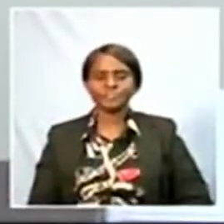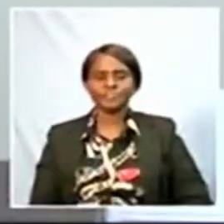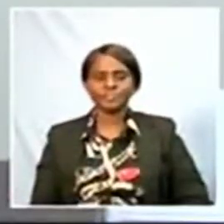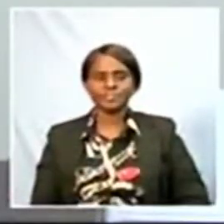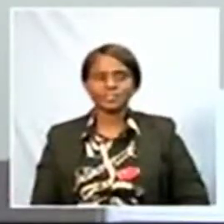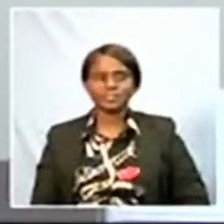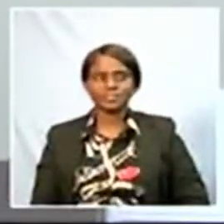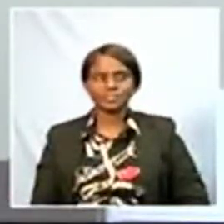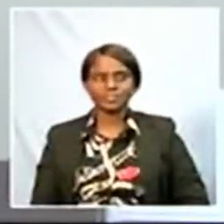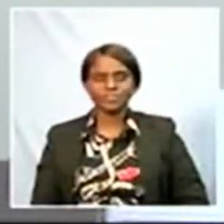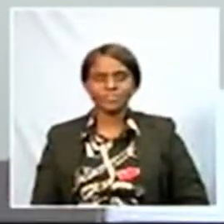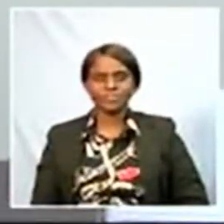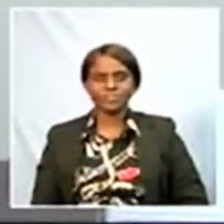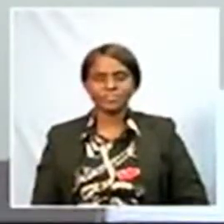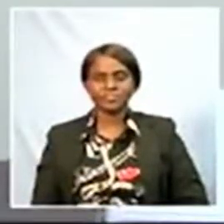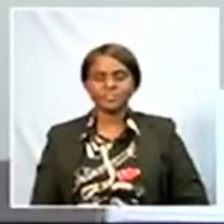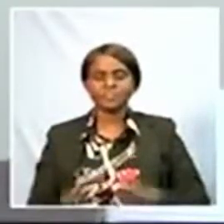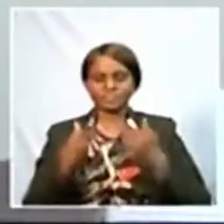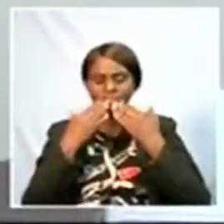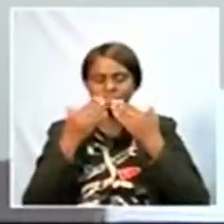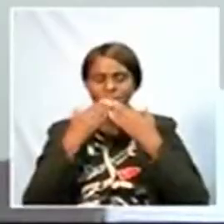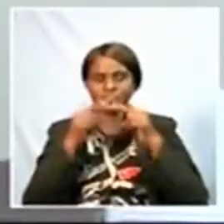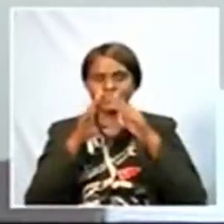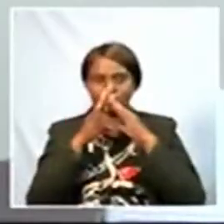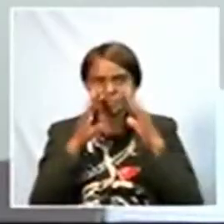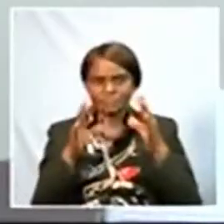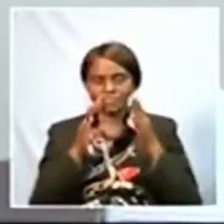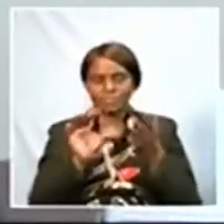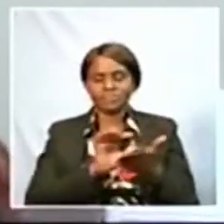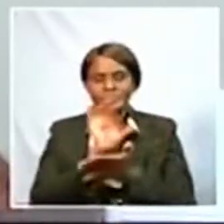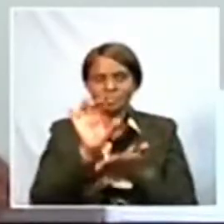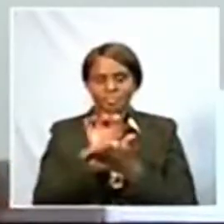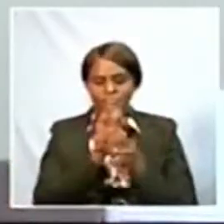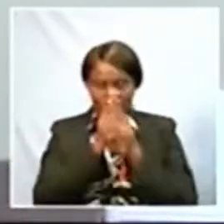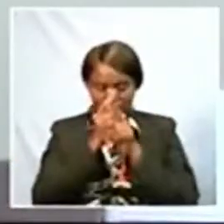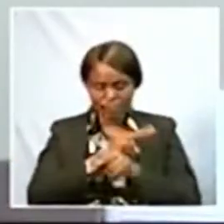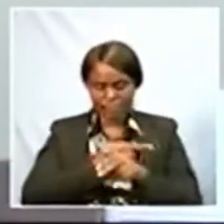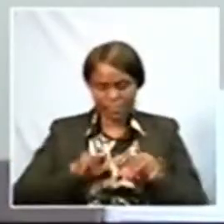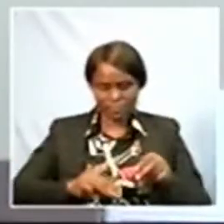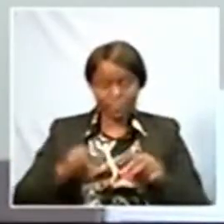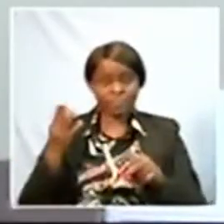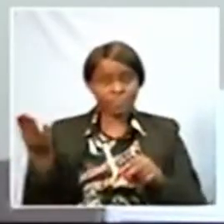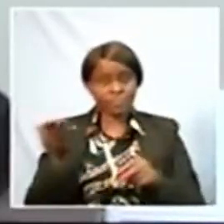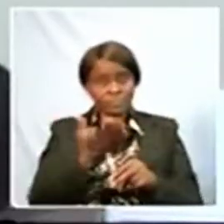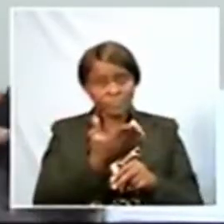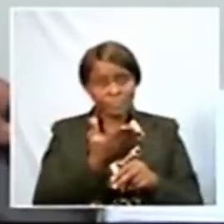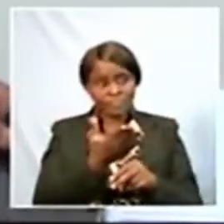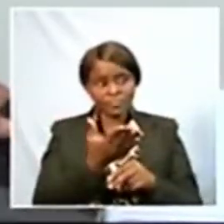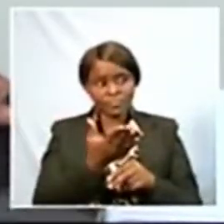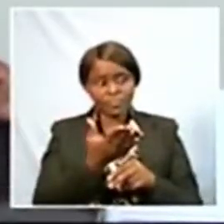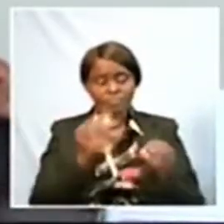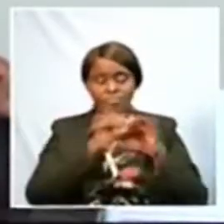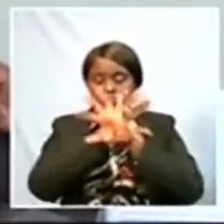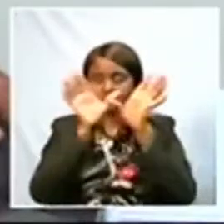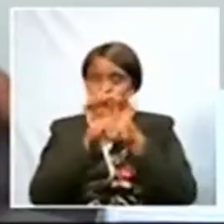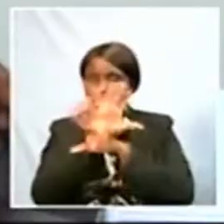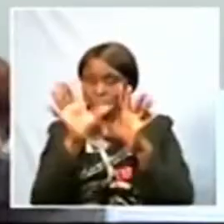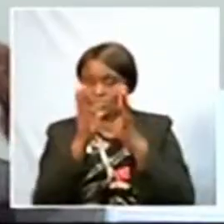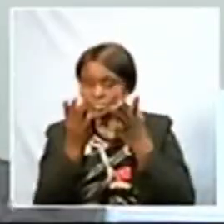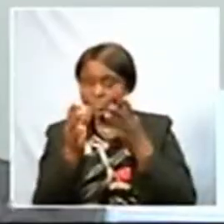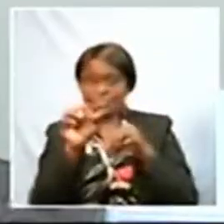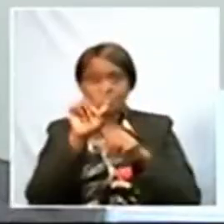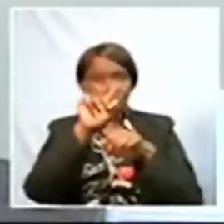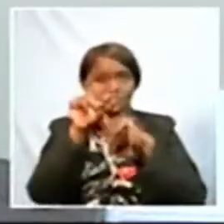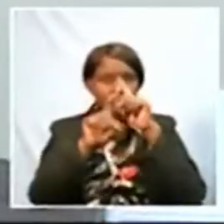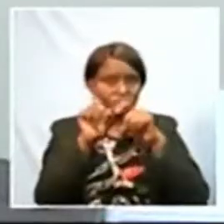Thank you very much, CHOMA Municipal Council. Honorable members, points of clarifications,